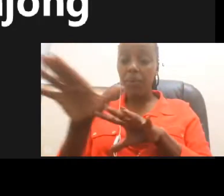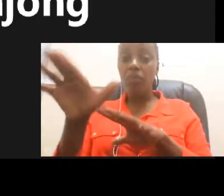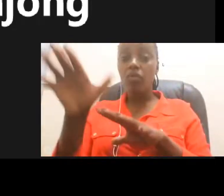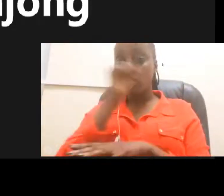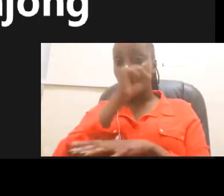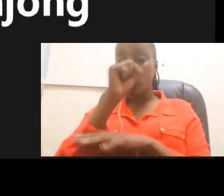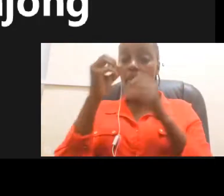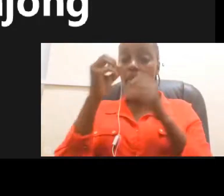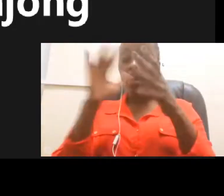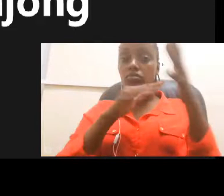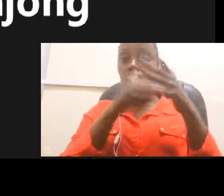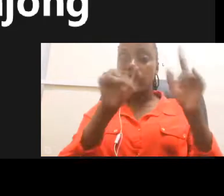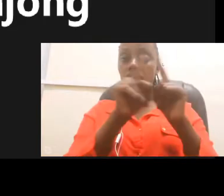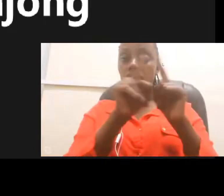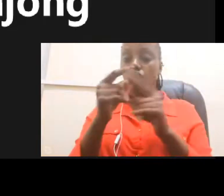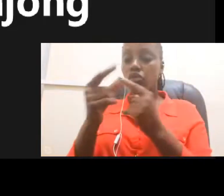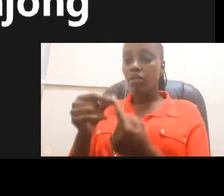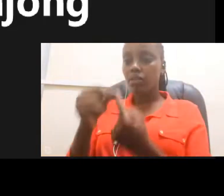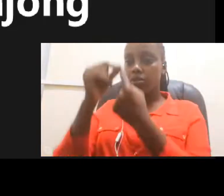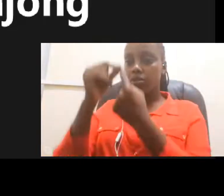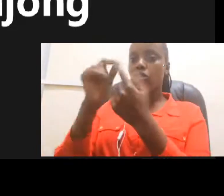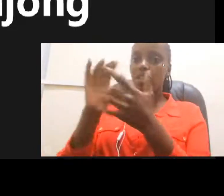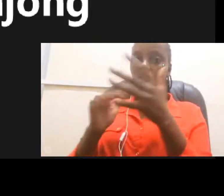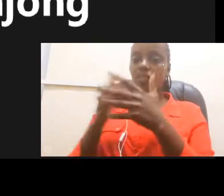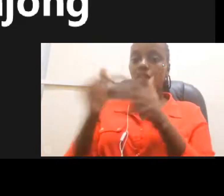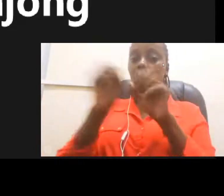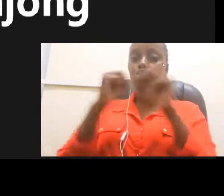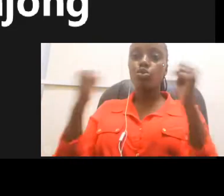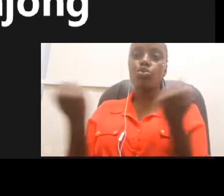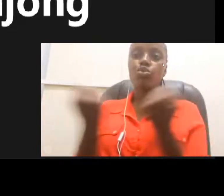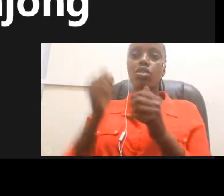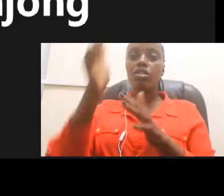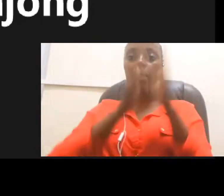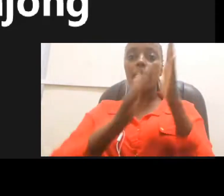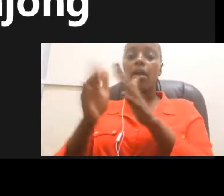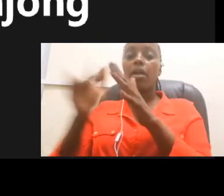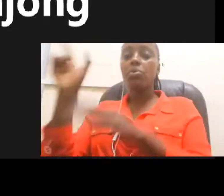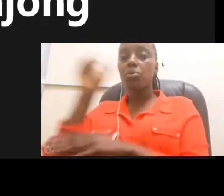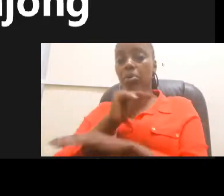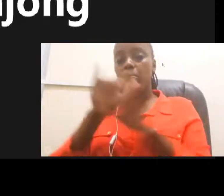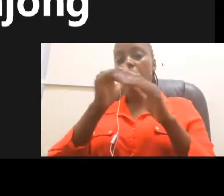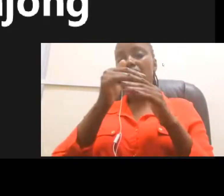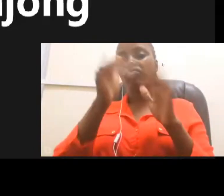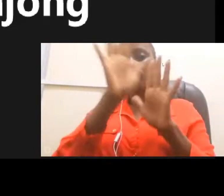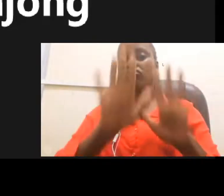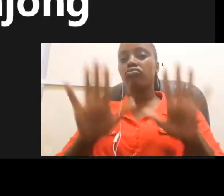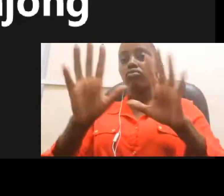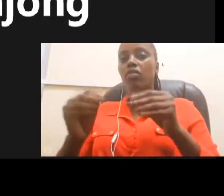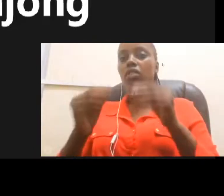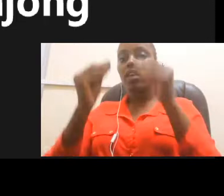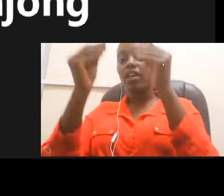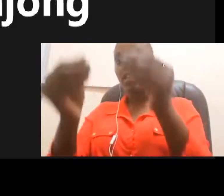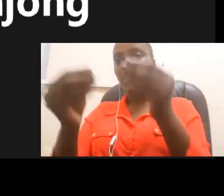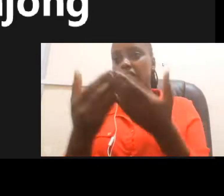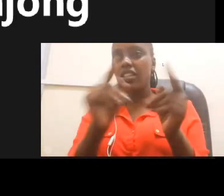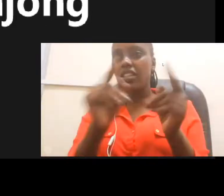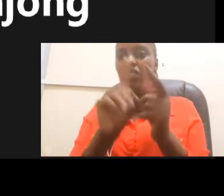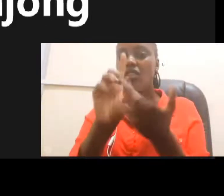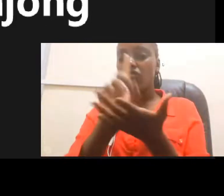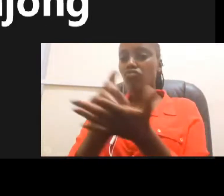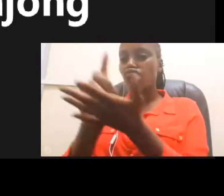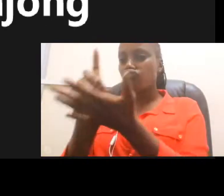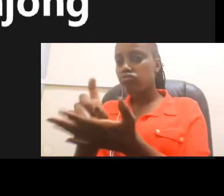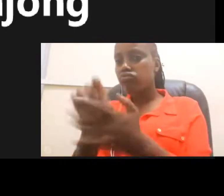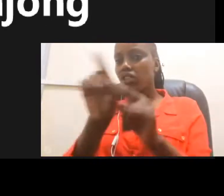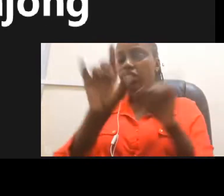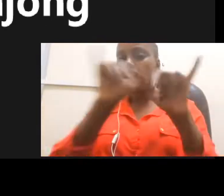from specialized organizations and societies have organized awareness campaigns and the supply of sterilization and cleaning materials for